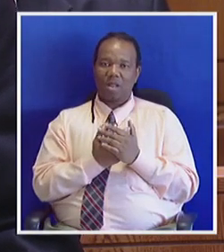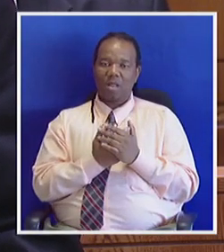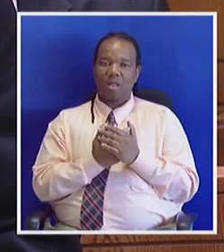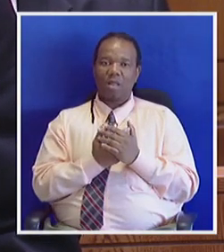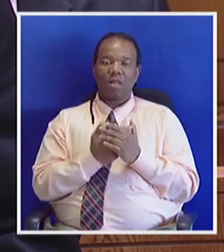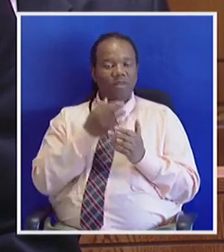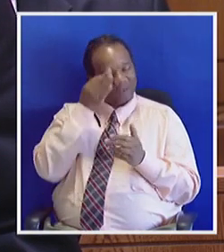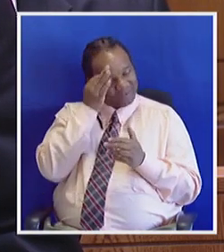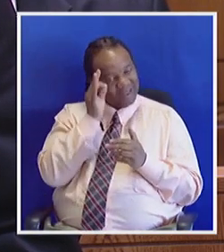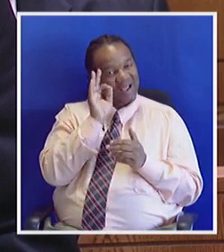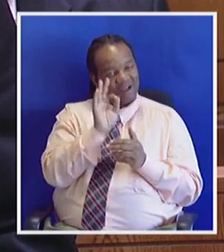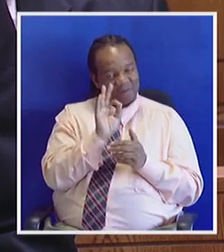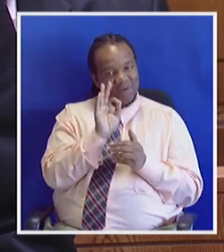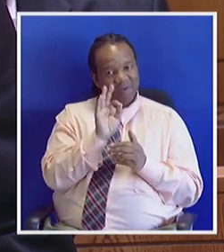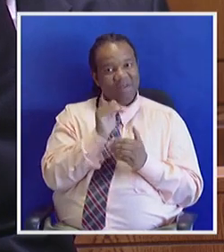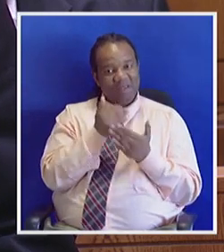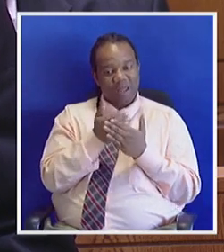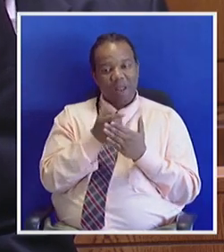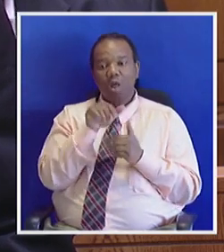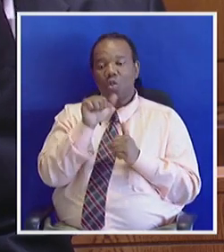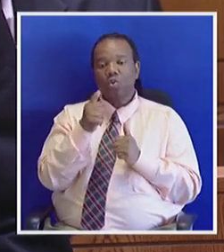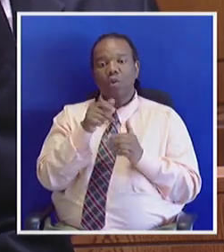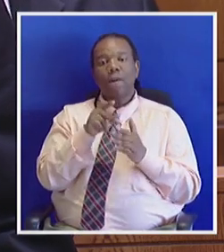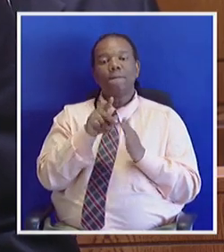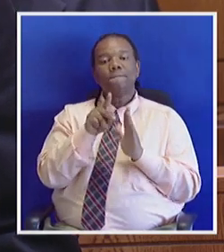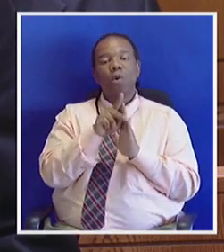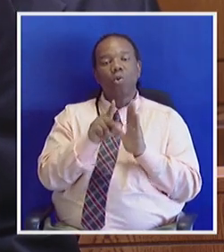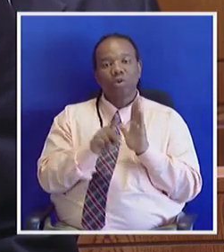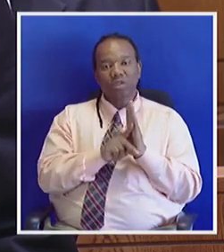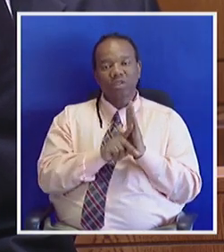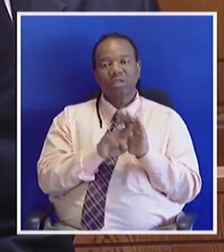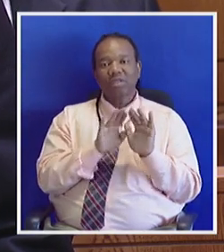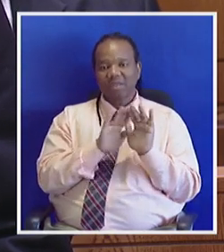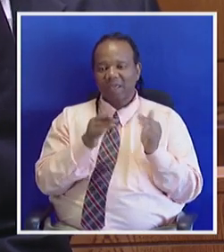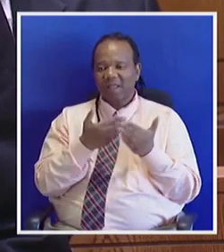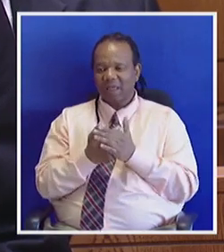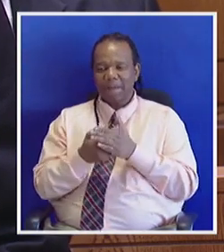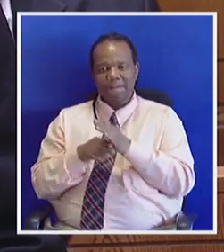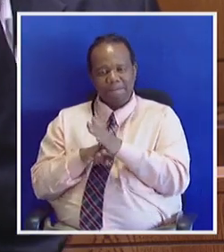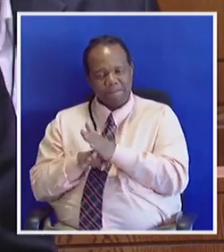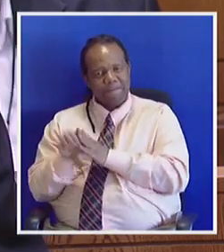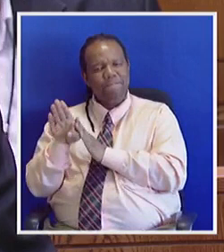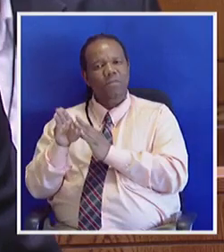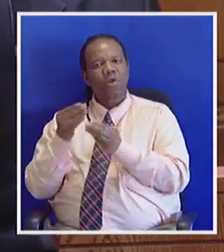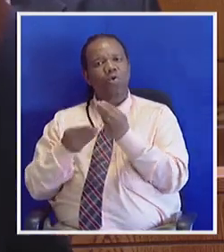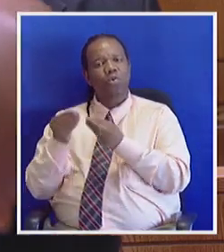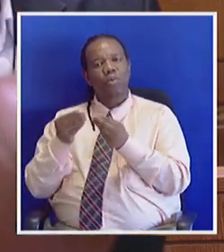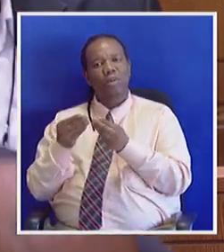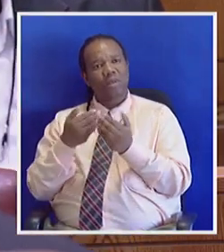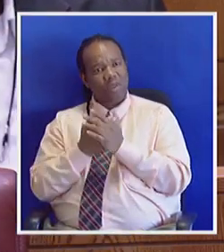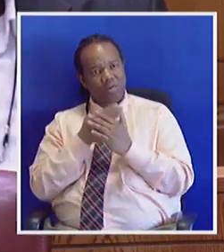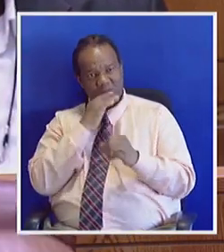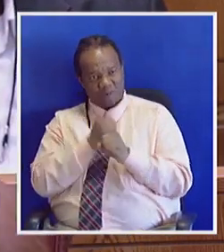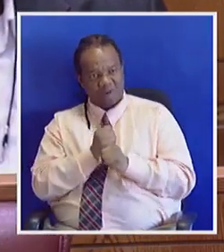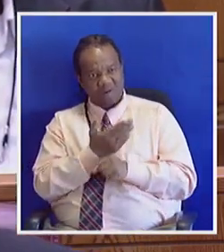accelerate implementation of all policy tools and shift the economy to a higher gear? Thank you. Thank